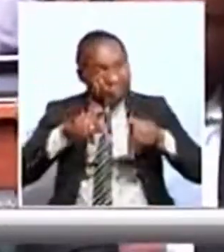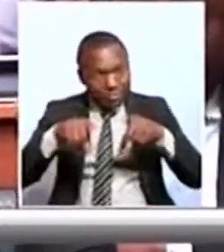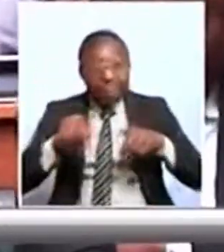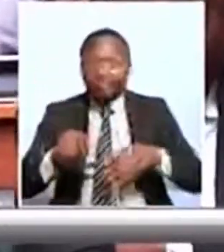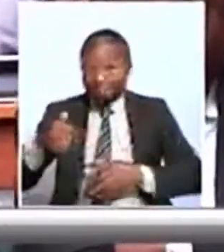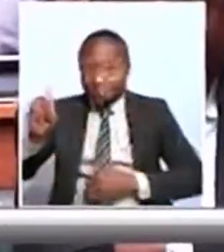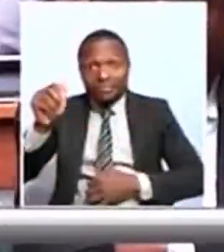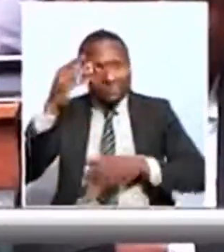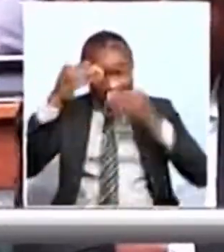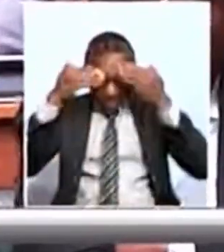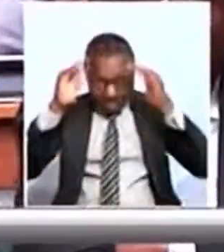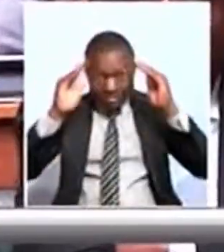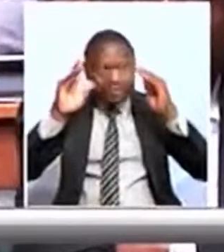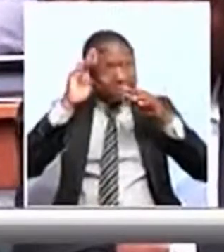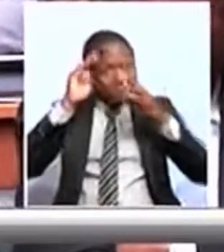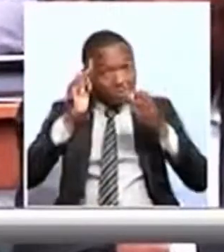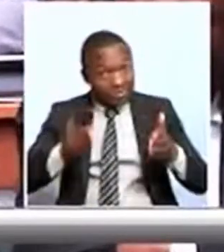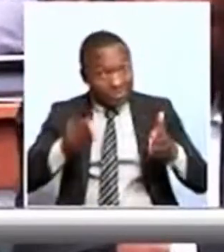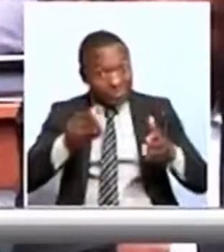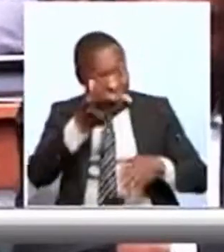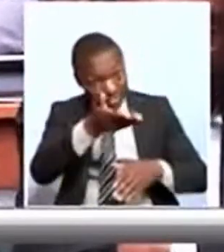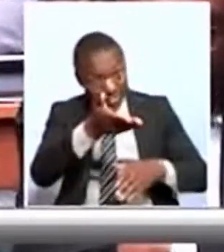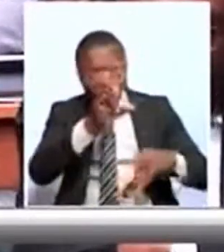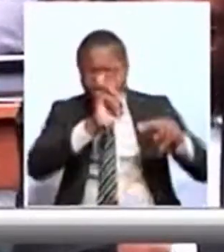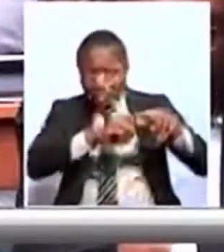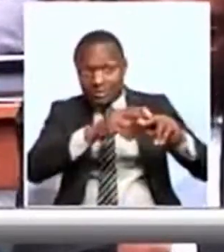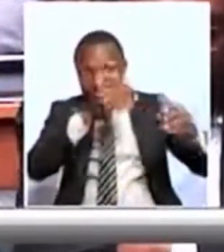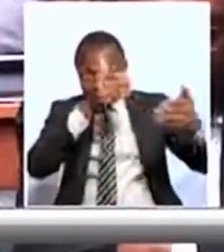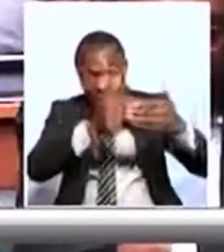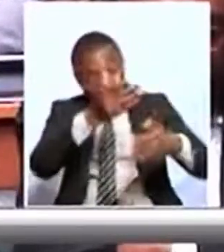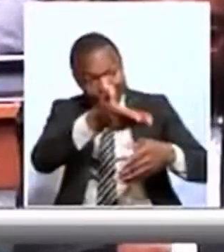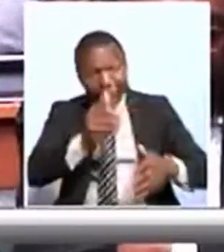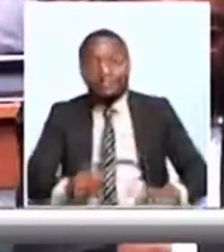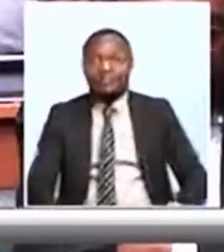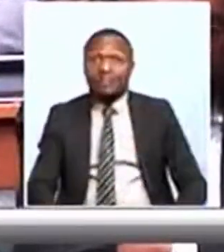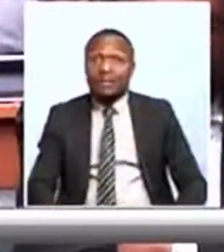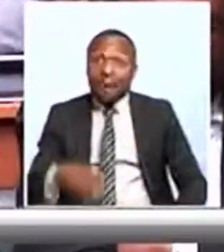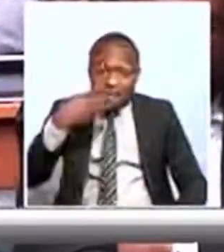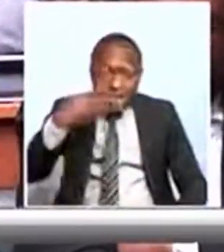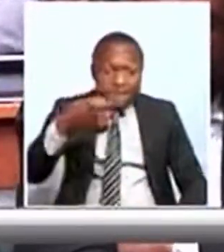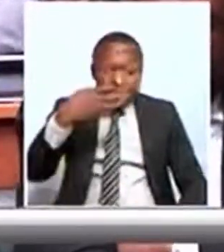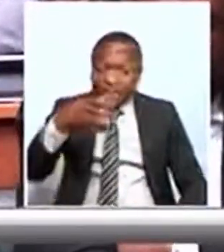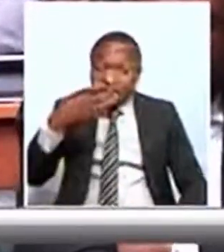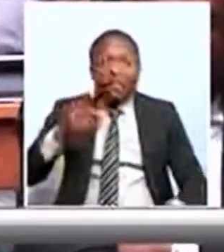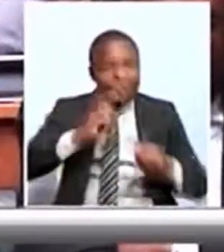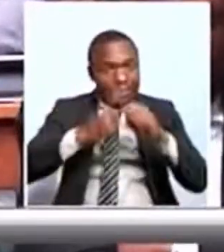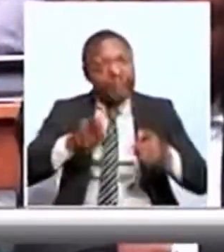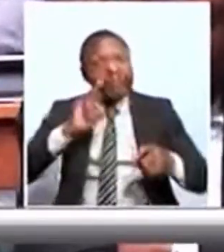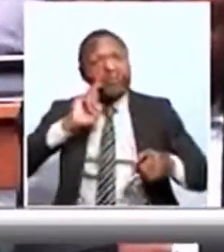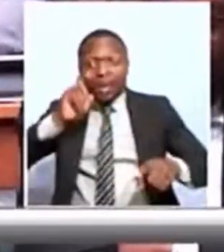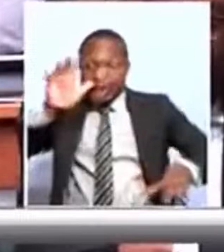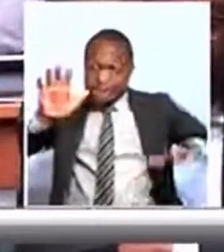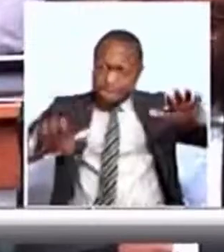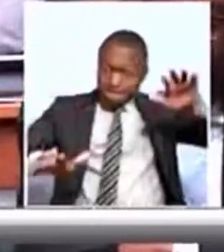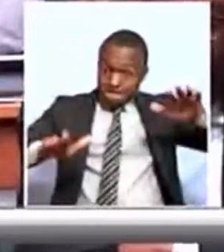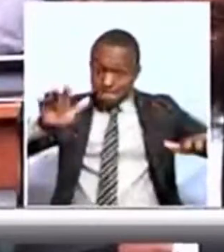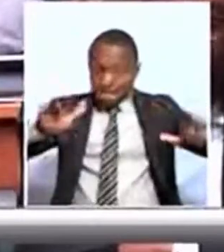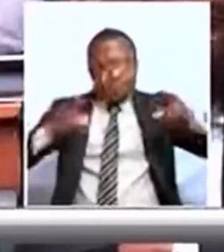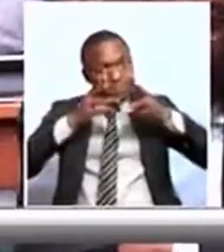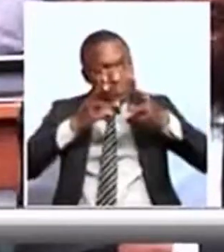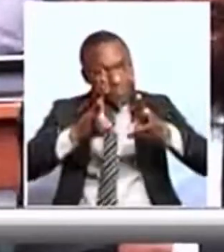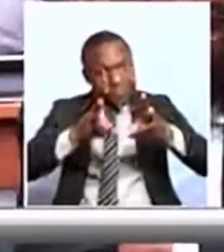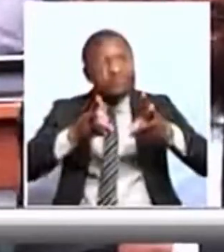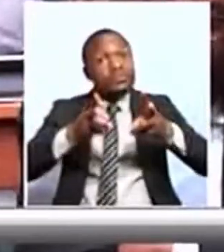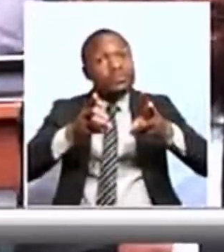aware, your minister, that one next door, he is always knocking on my door, but we need to balance up the equation. We want to